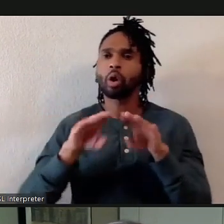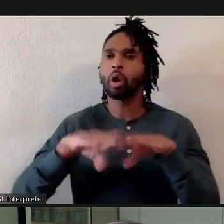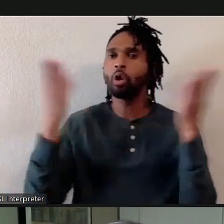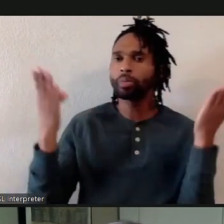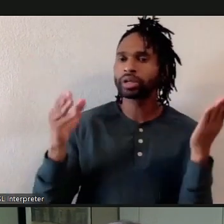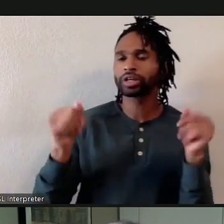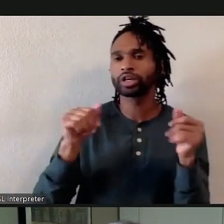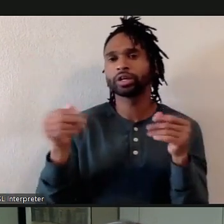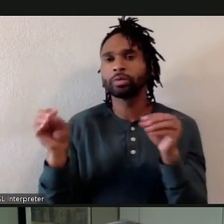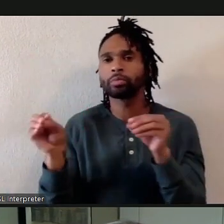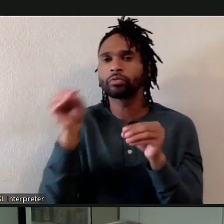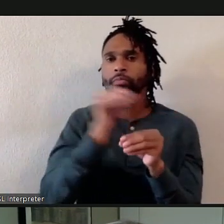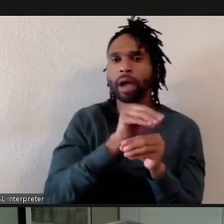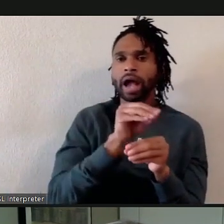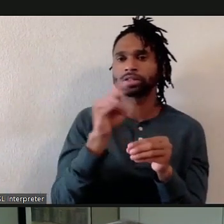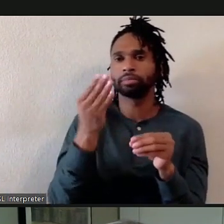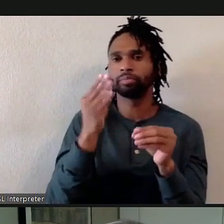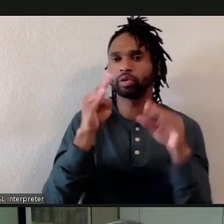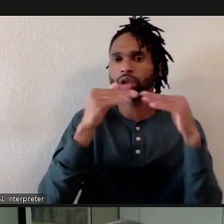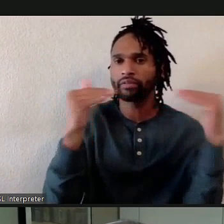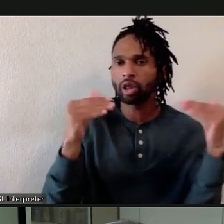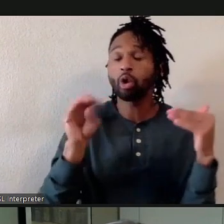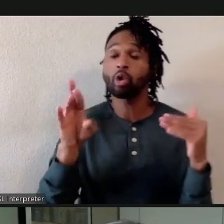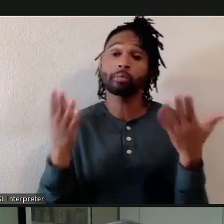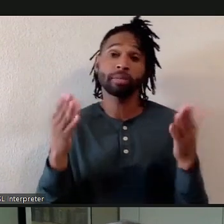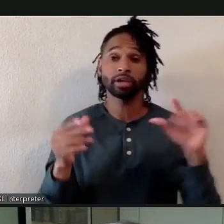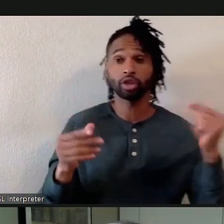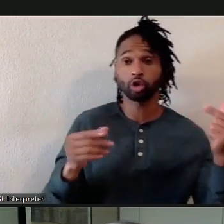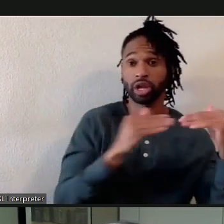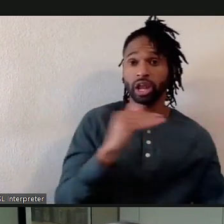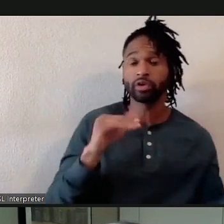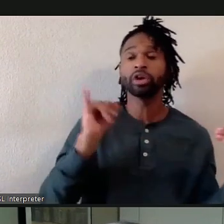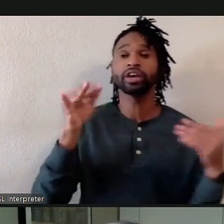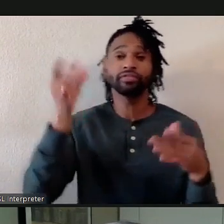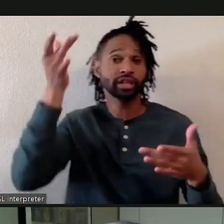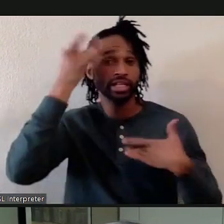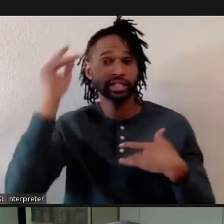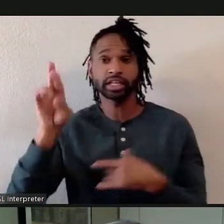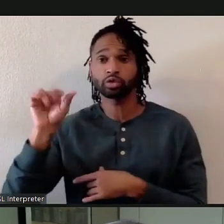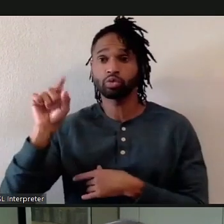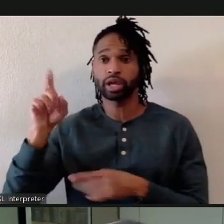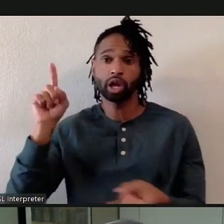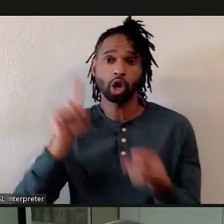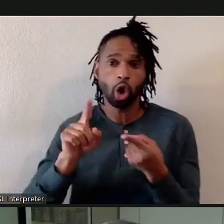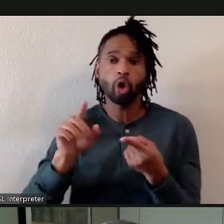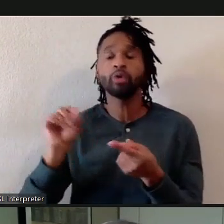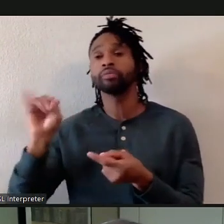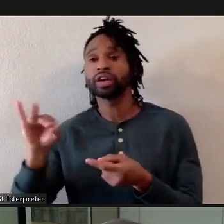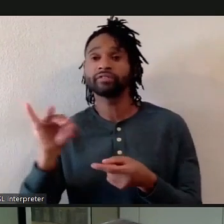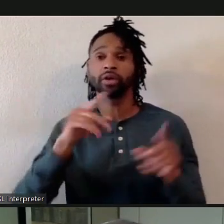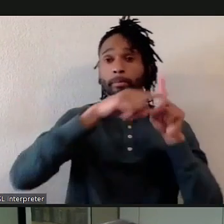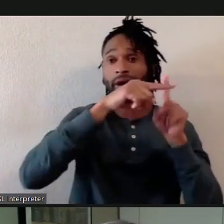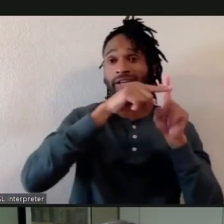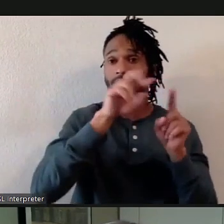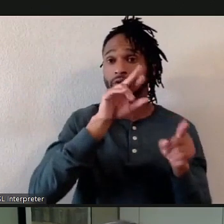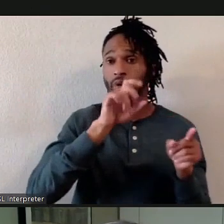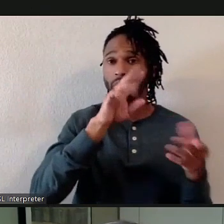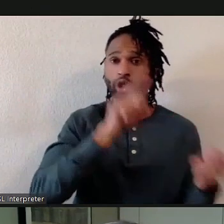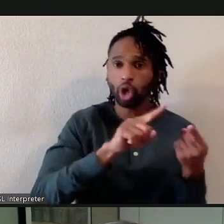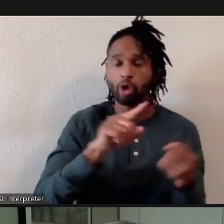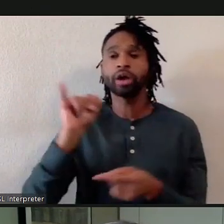blue level and the green level if the disease rates were low, if your positivity rate was low, if your hospitalizations